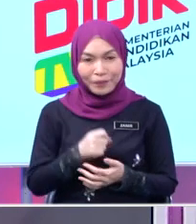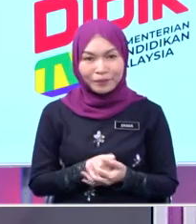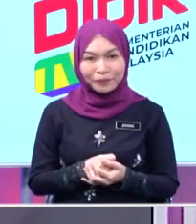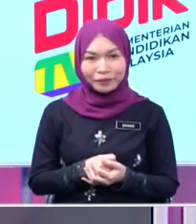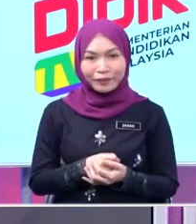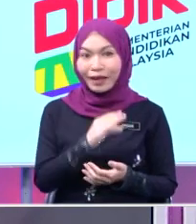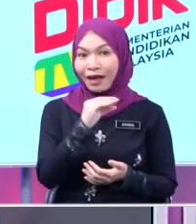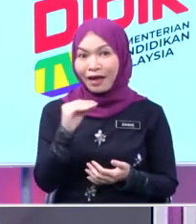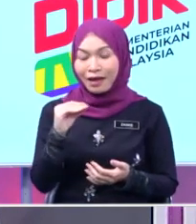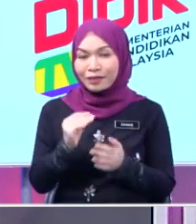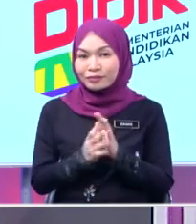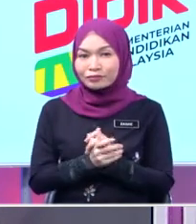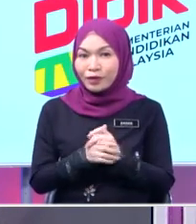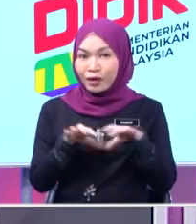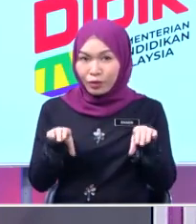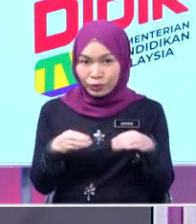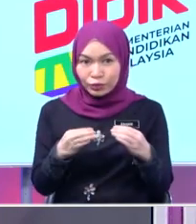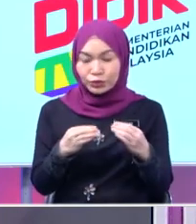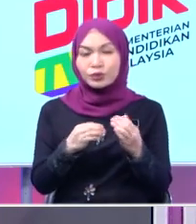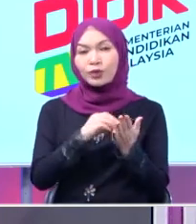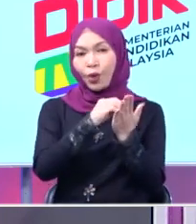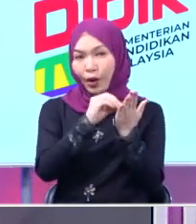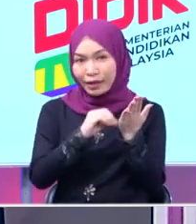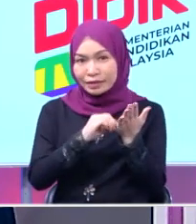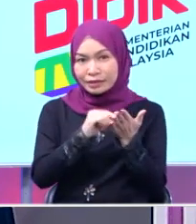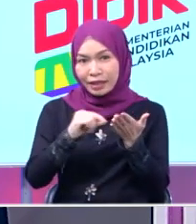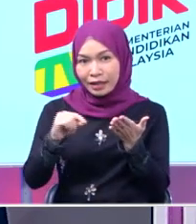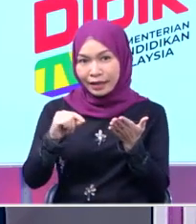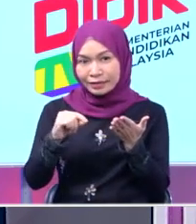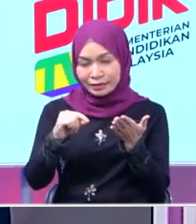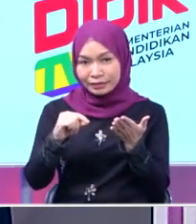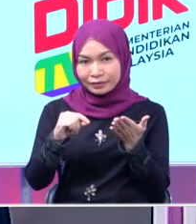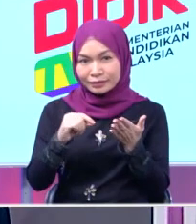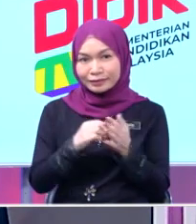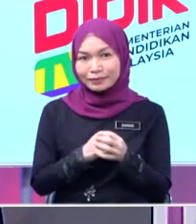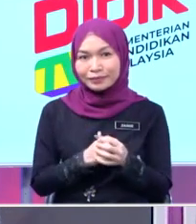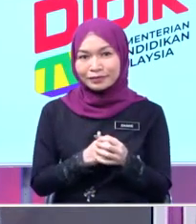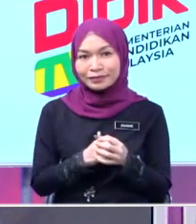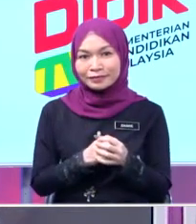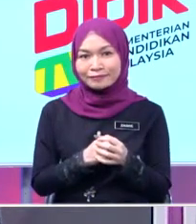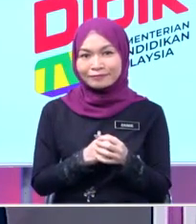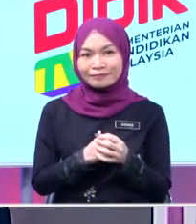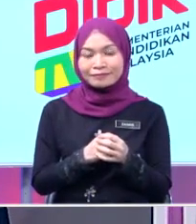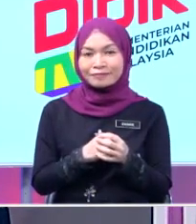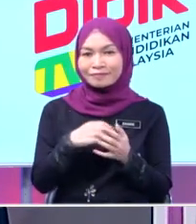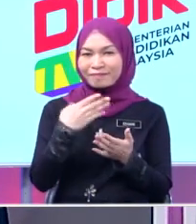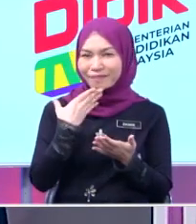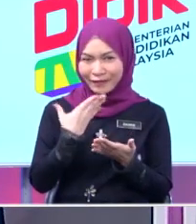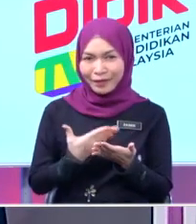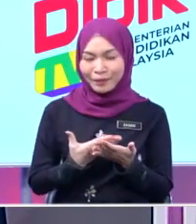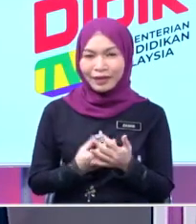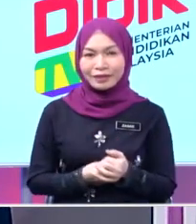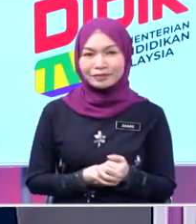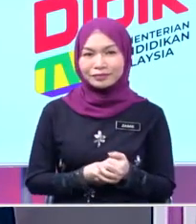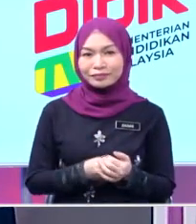your essay as best as you can, you have to use all the points or the instructions that have been given there. They are all